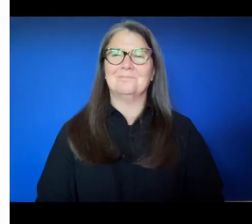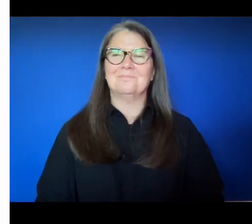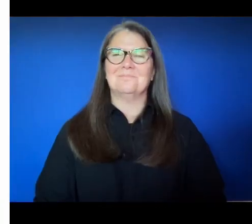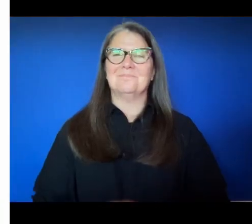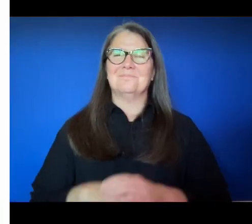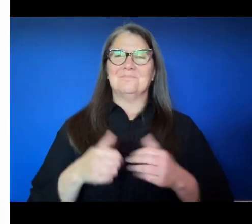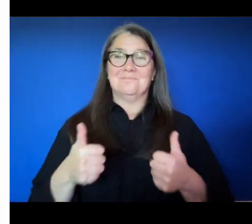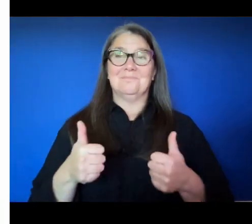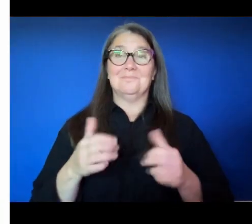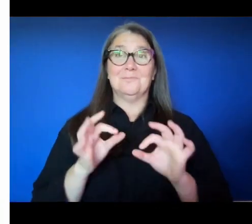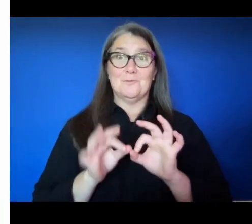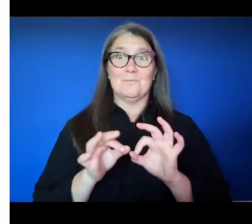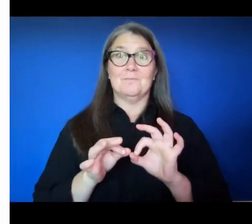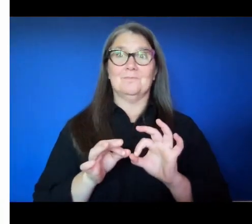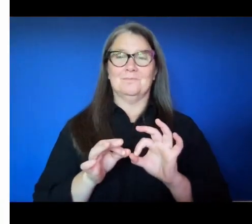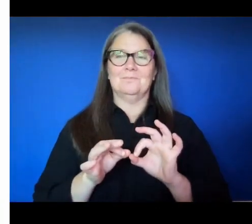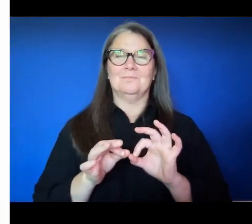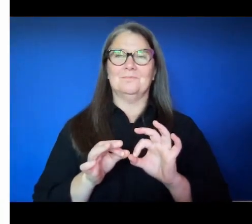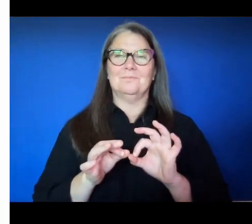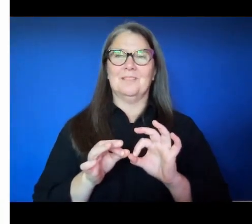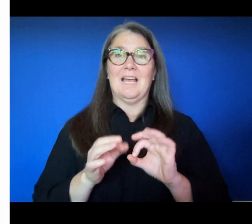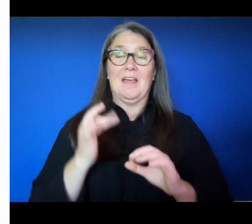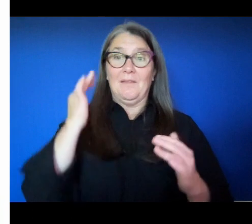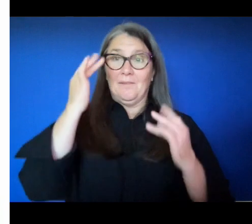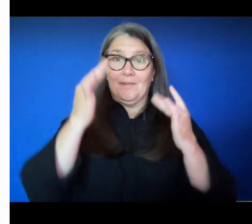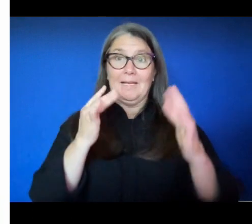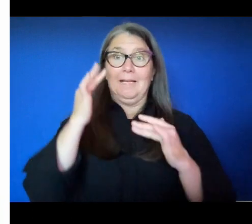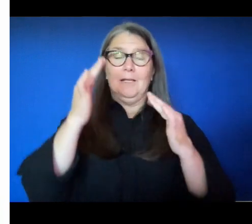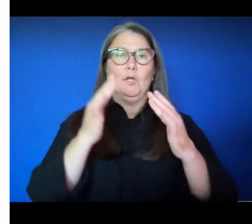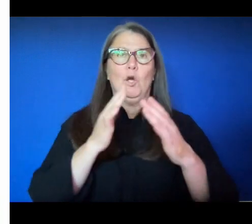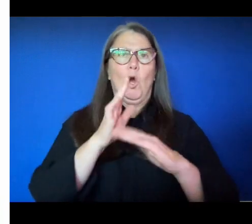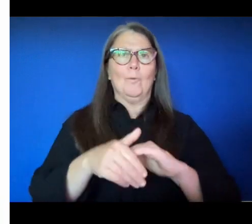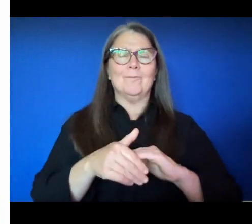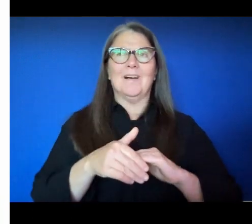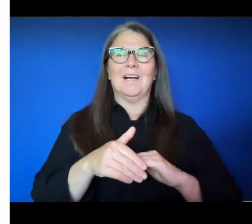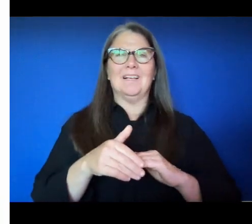are in existence in this place, in these places,